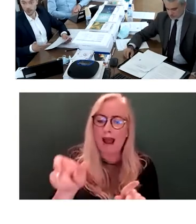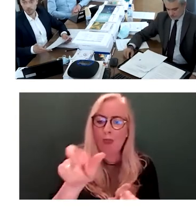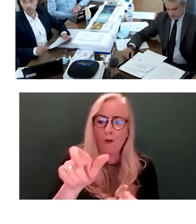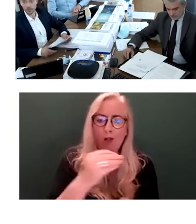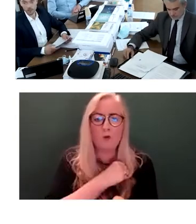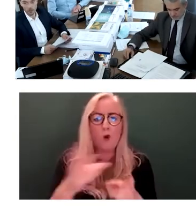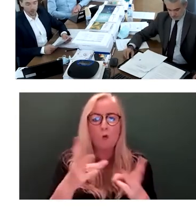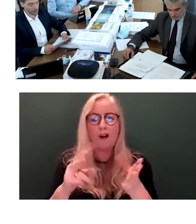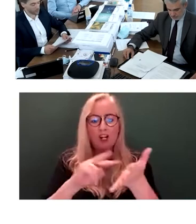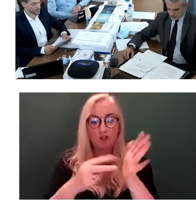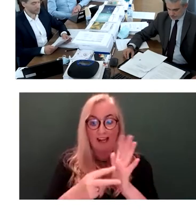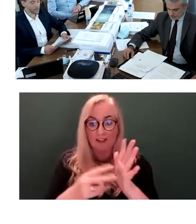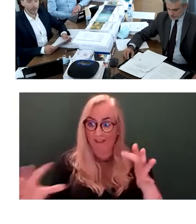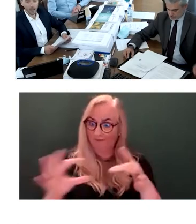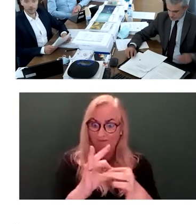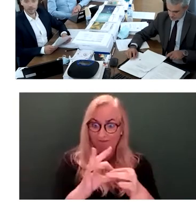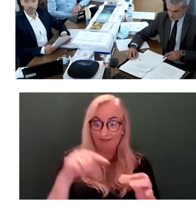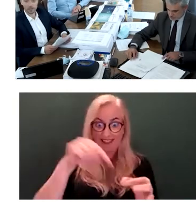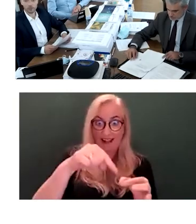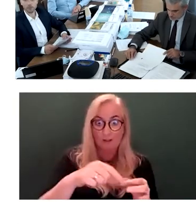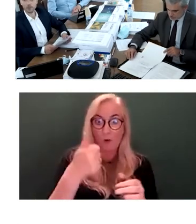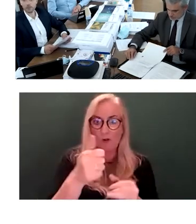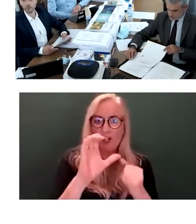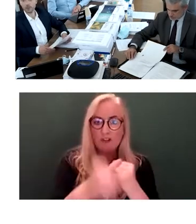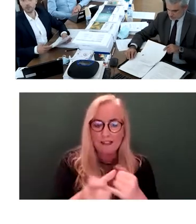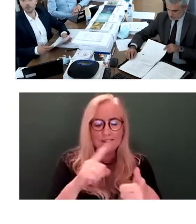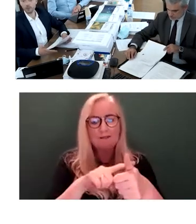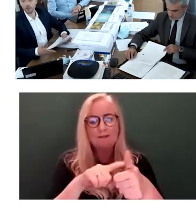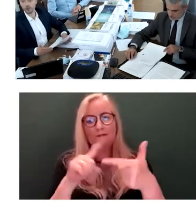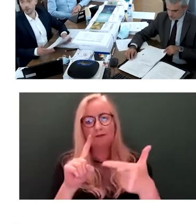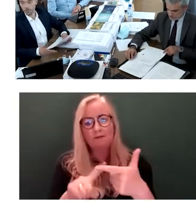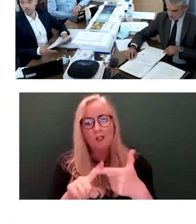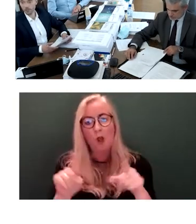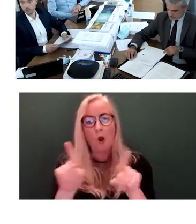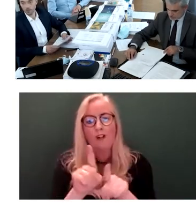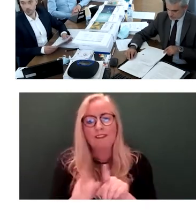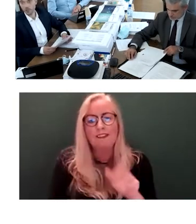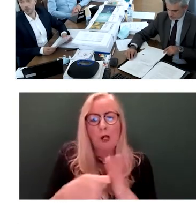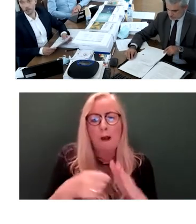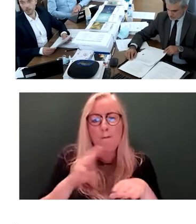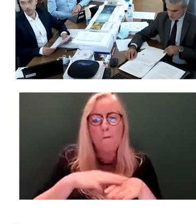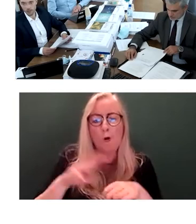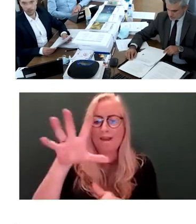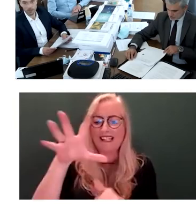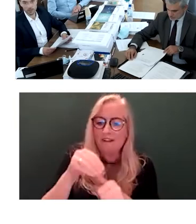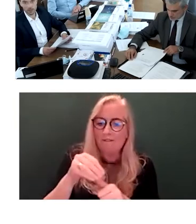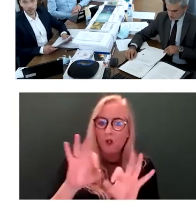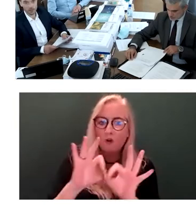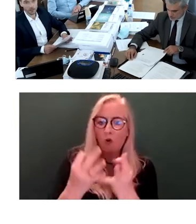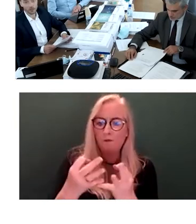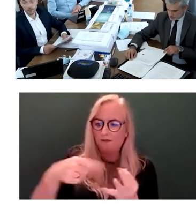alludes to this particular possibility. However, second, we propose to go even further for particular groups of